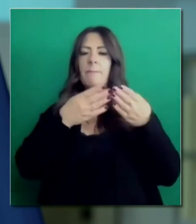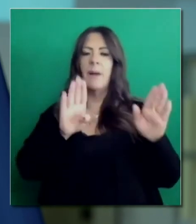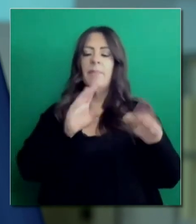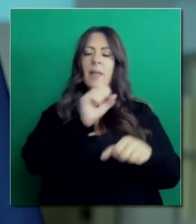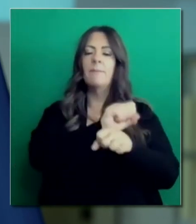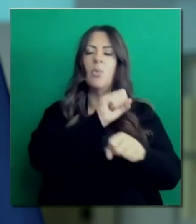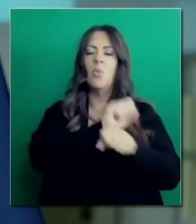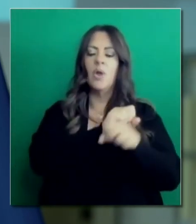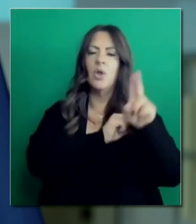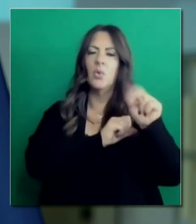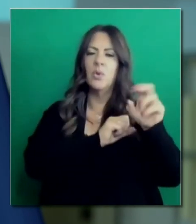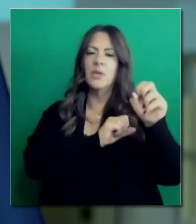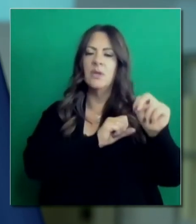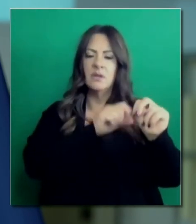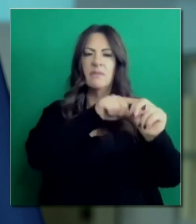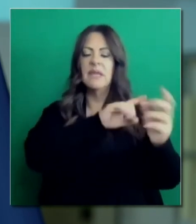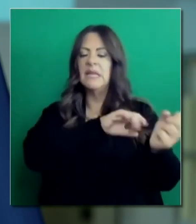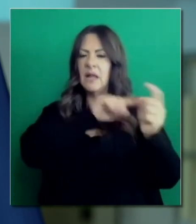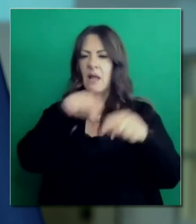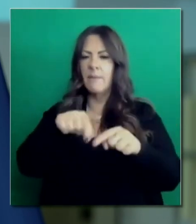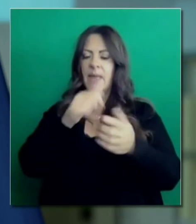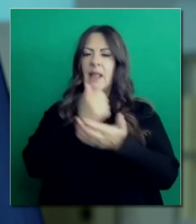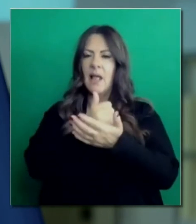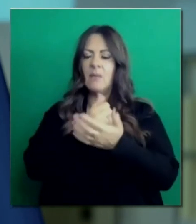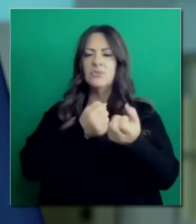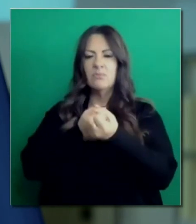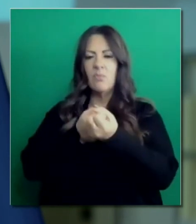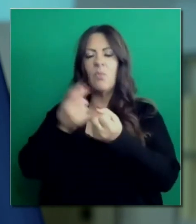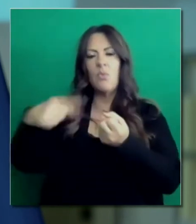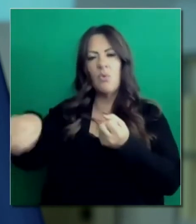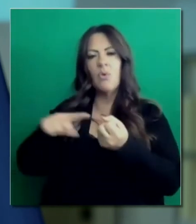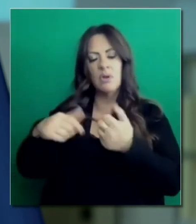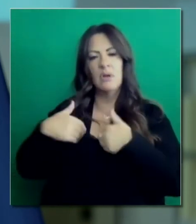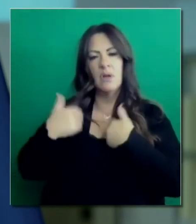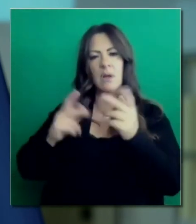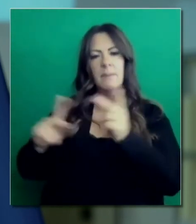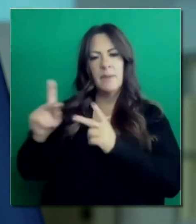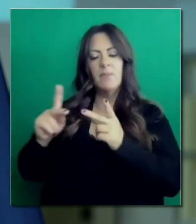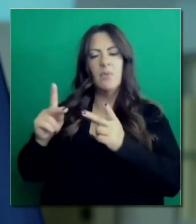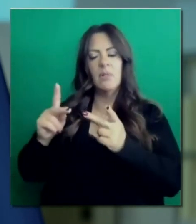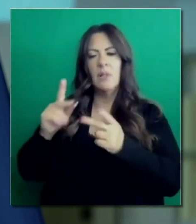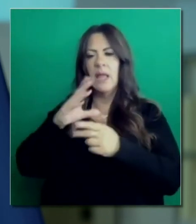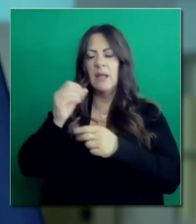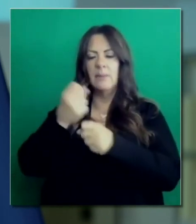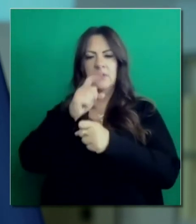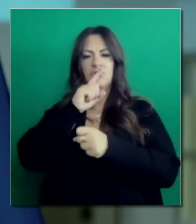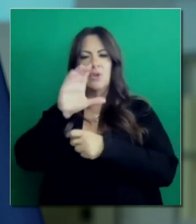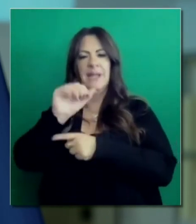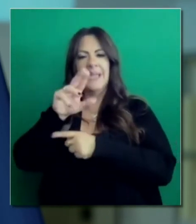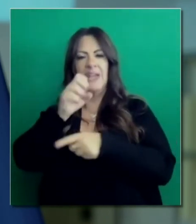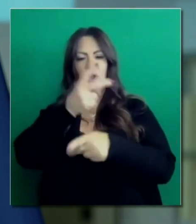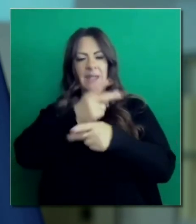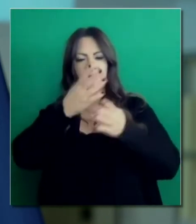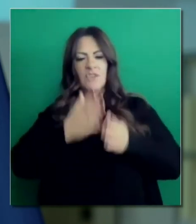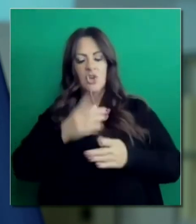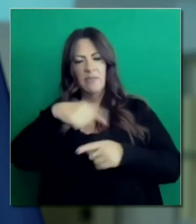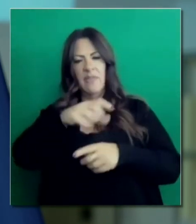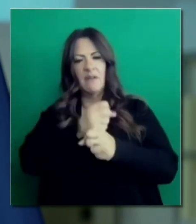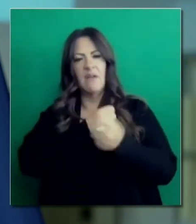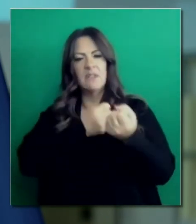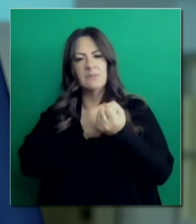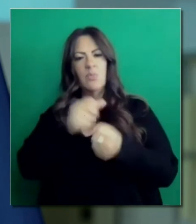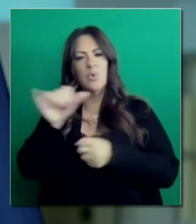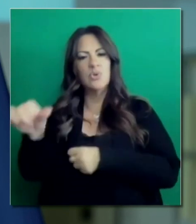protecting those young folks and making sure the caregivers were supported as well. So it's the